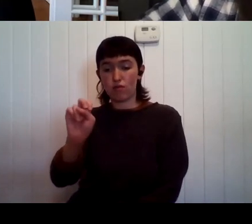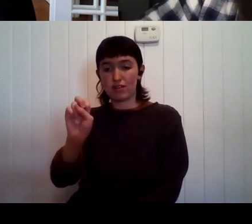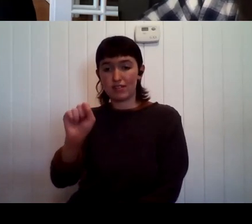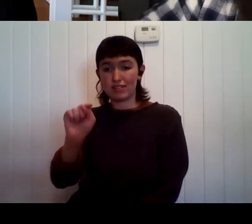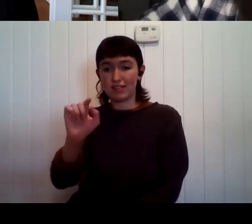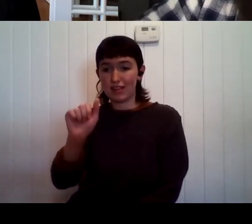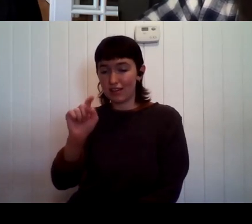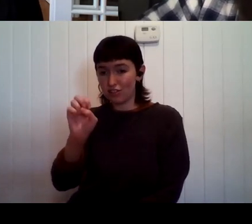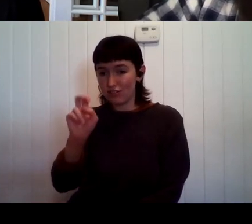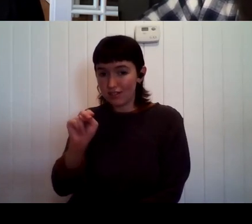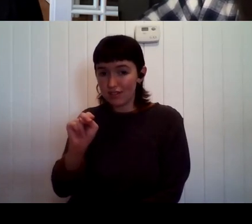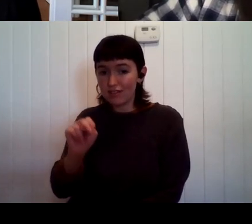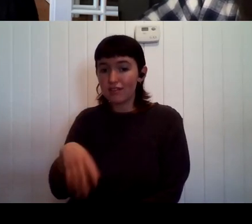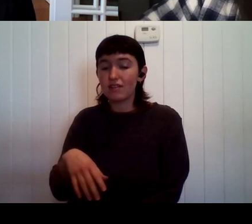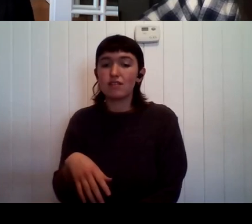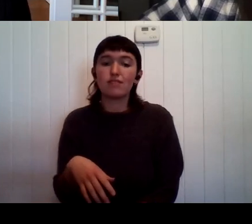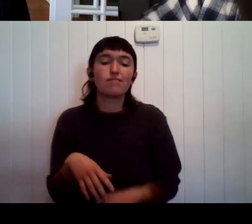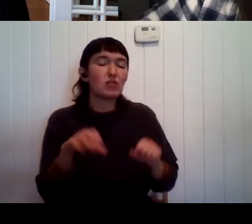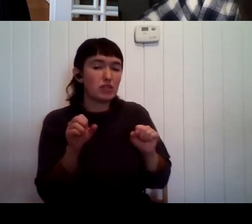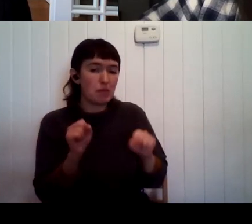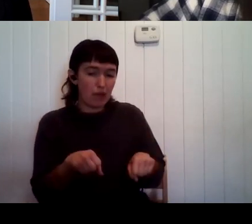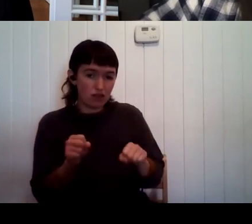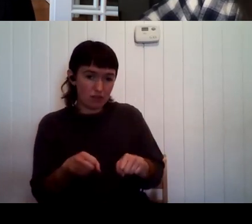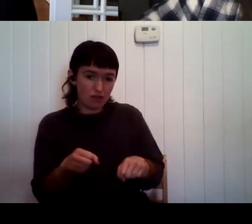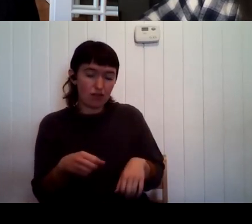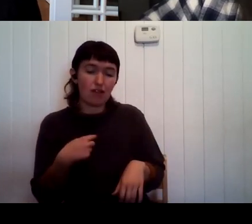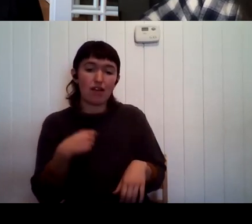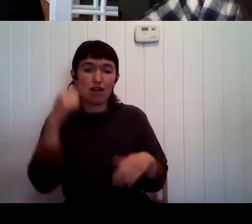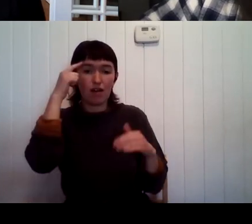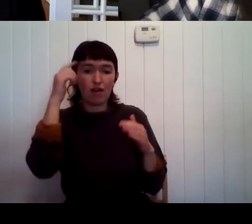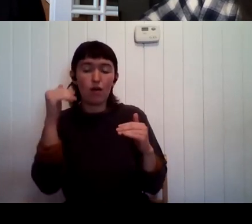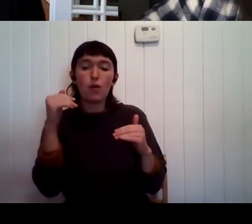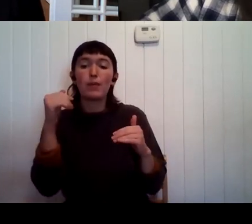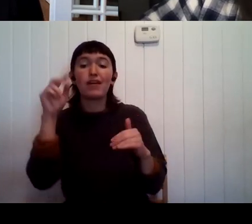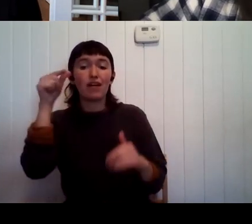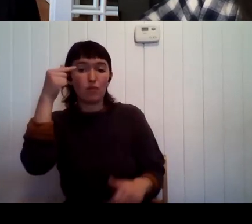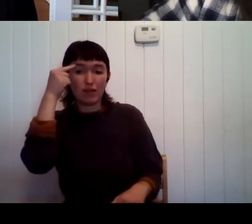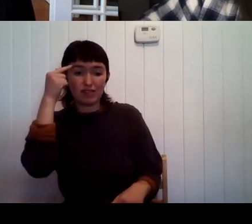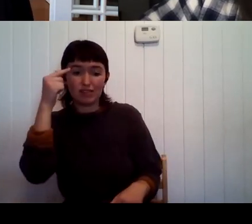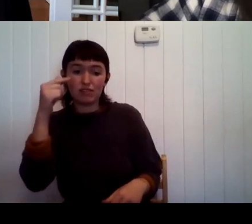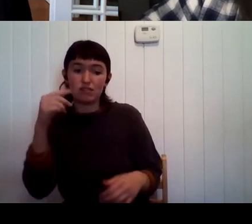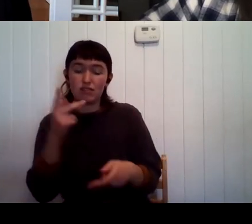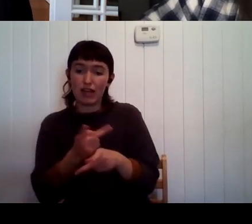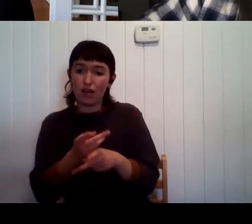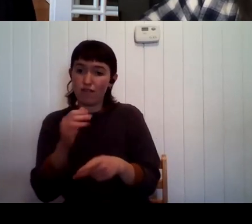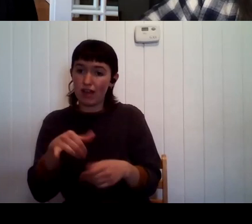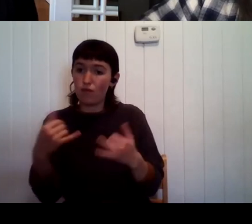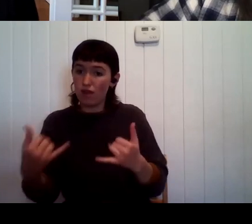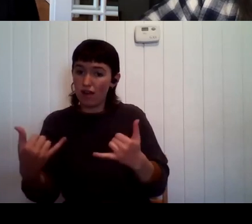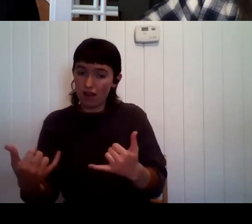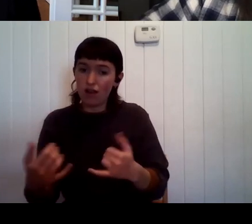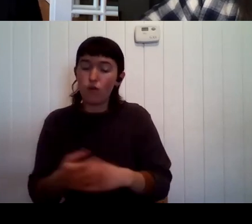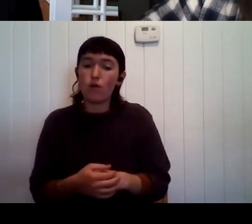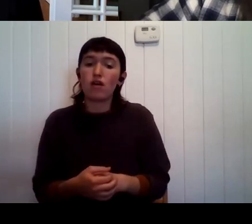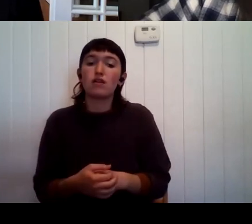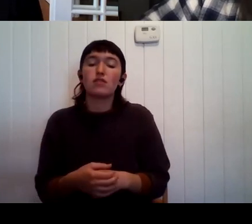possible. I hope that governments nip this in the bud real fast now. And that's the important thing with technologists